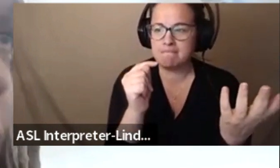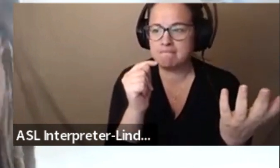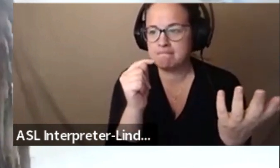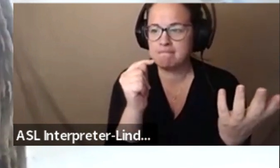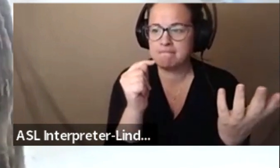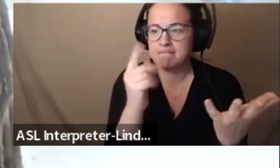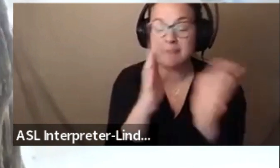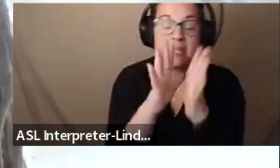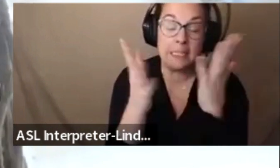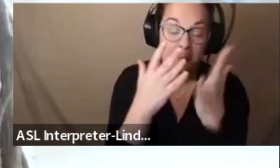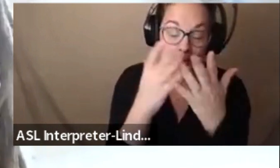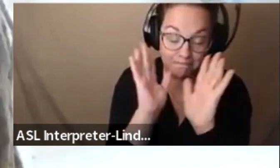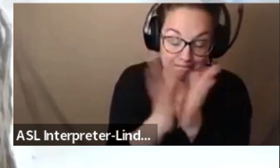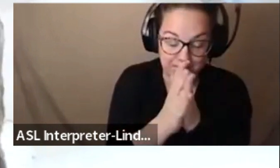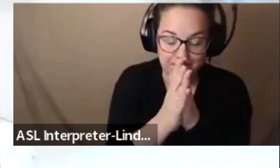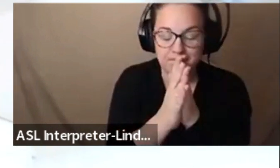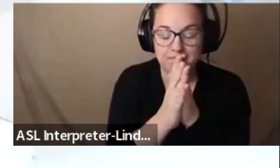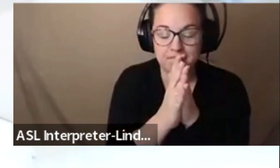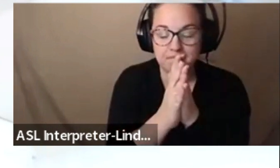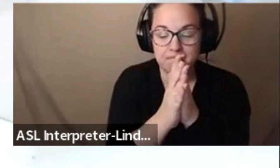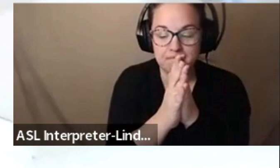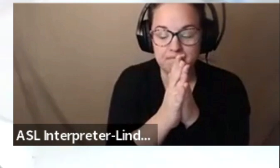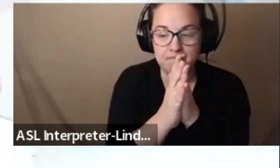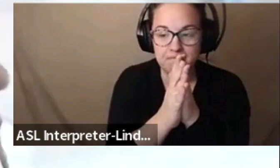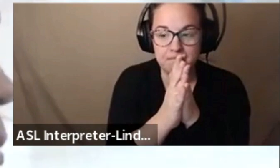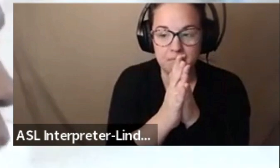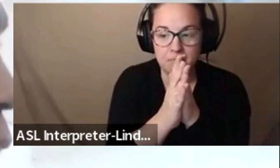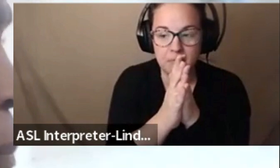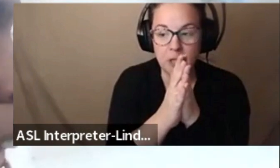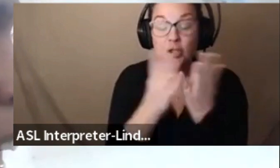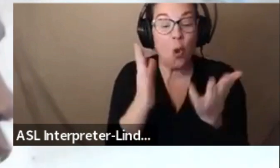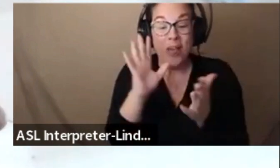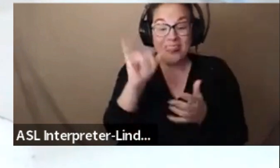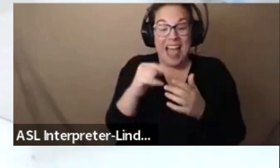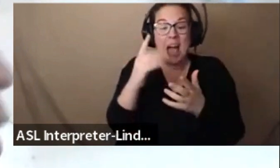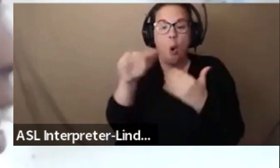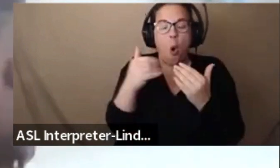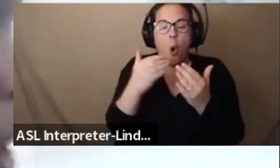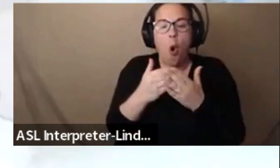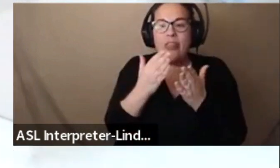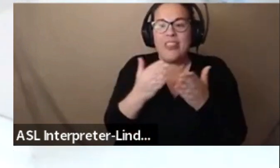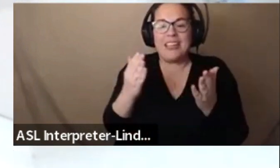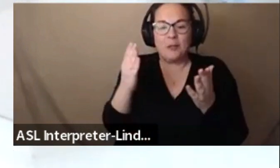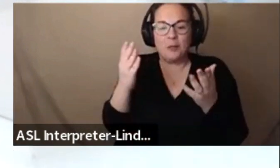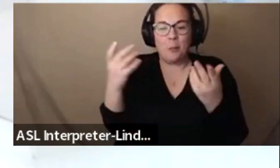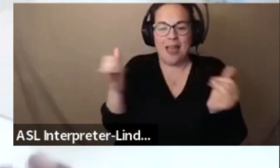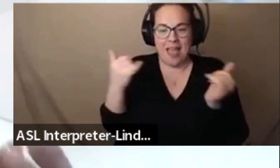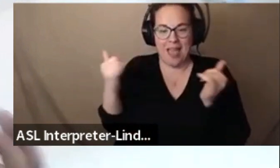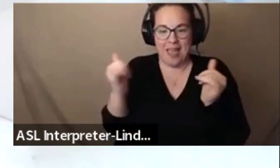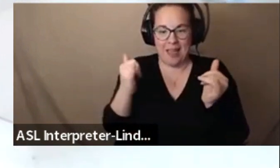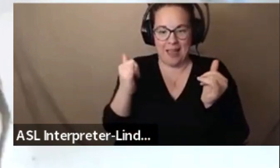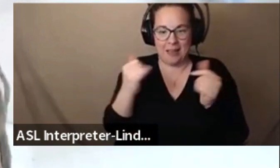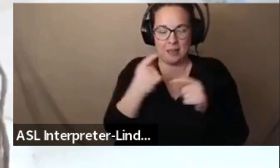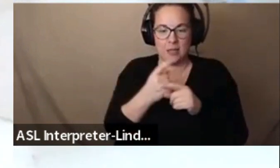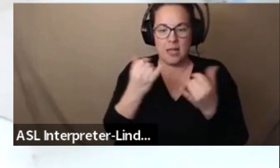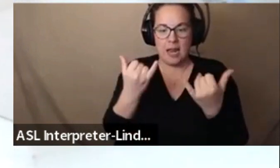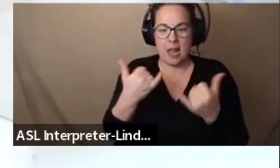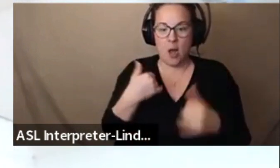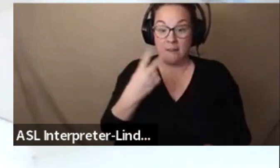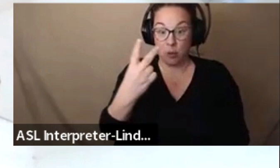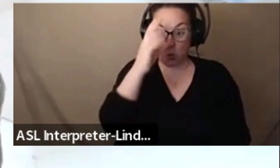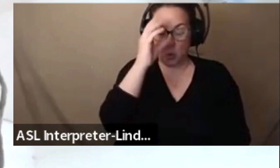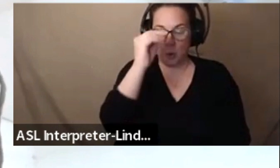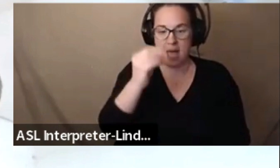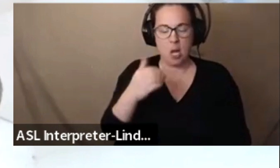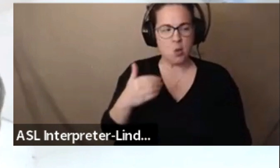he's quite a difficult person, as he himself admits in the book. But still, right? All of that's to play with. Then you've got these